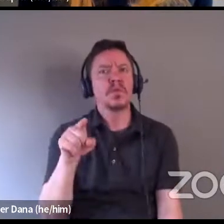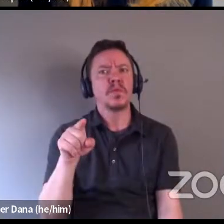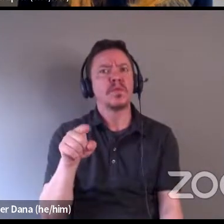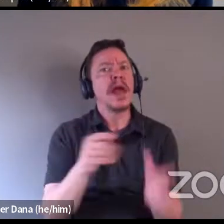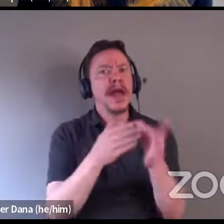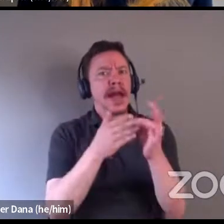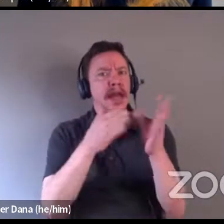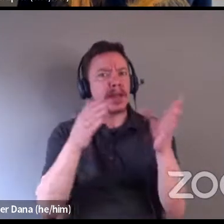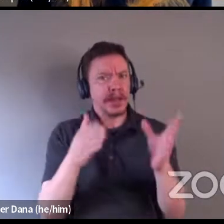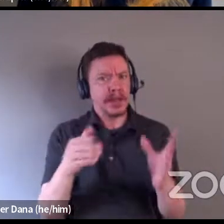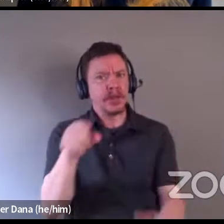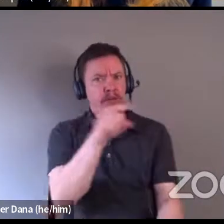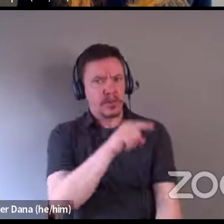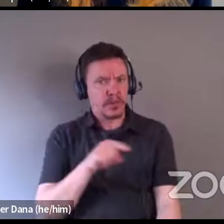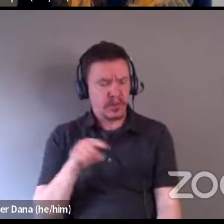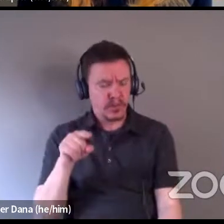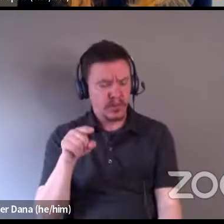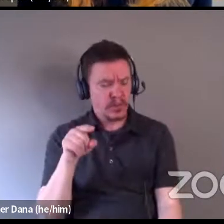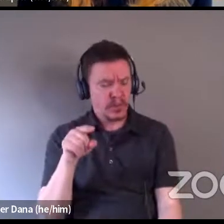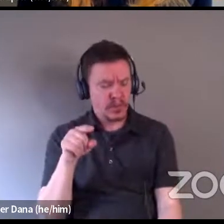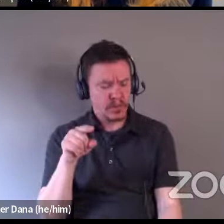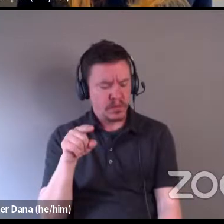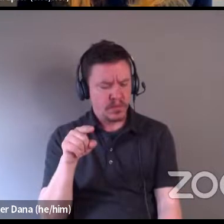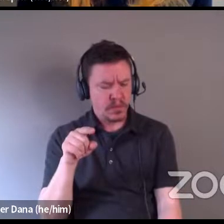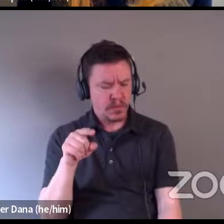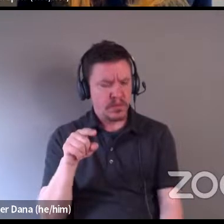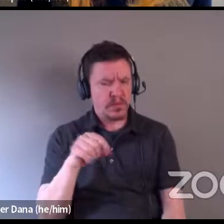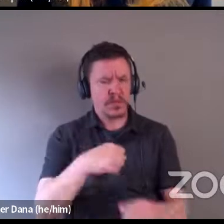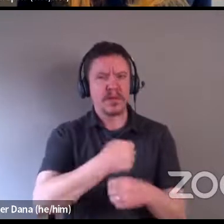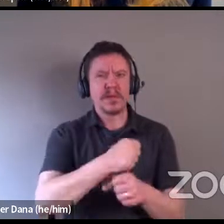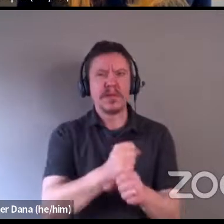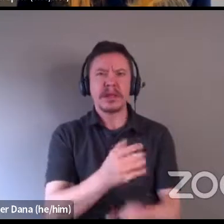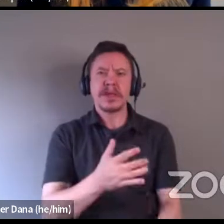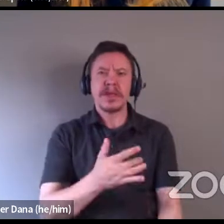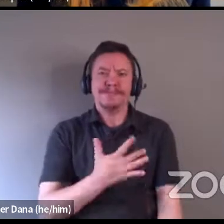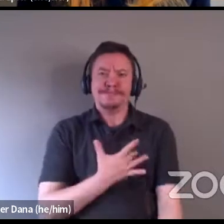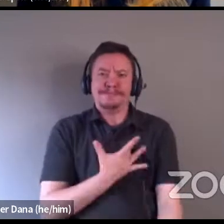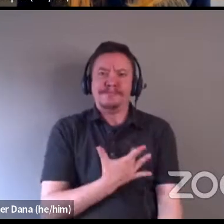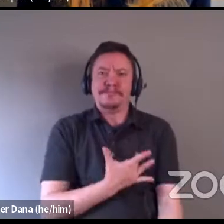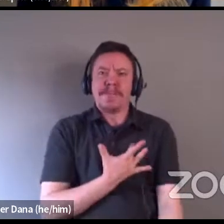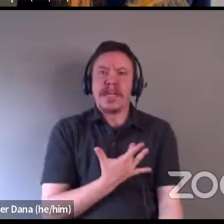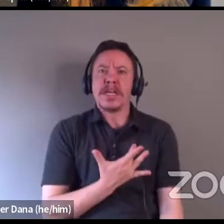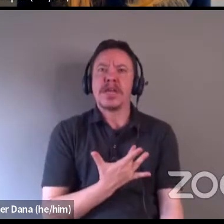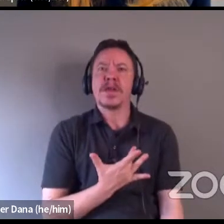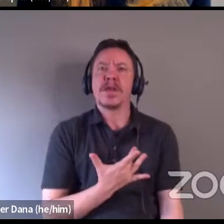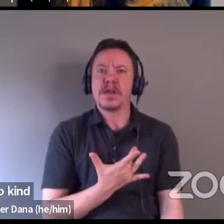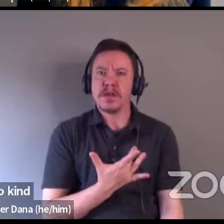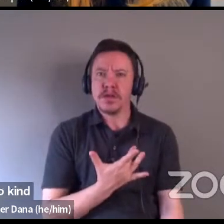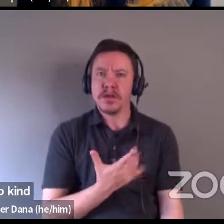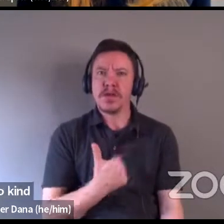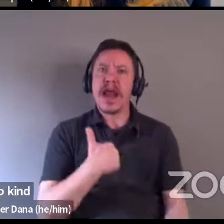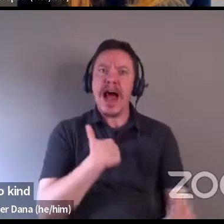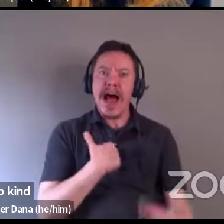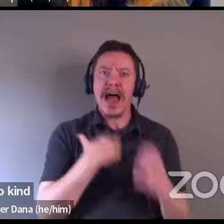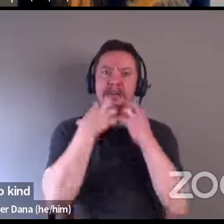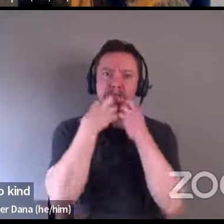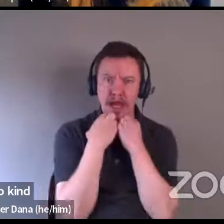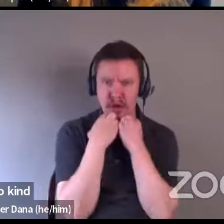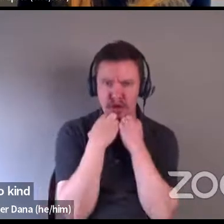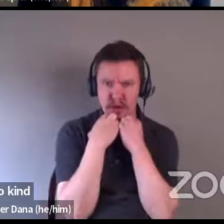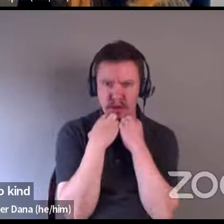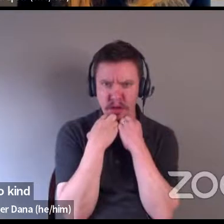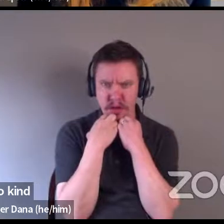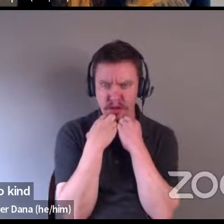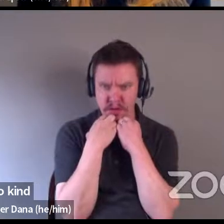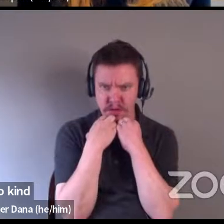leaders who kind of make me feel that I matter. If I